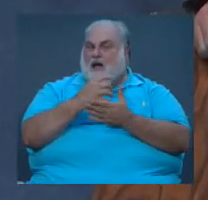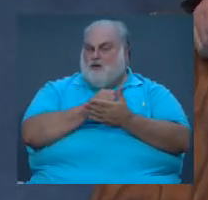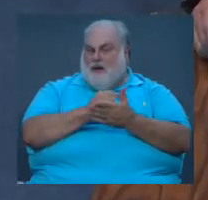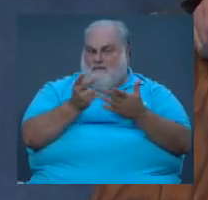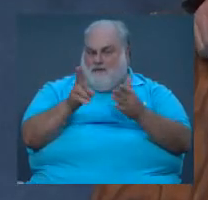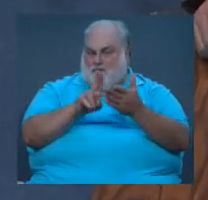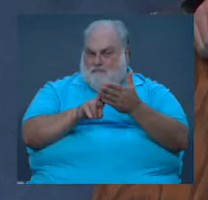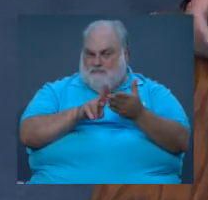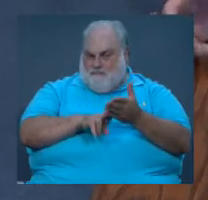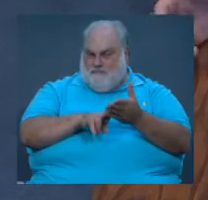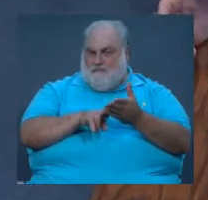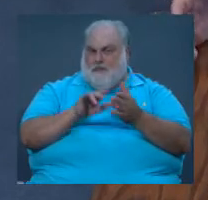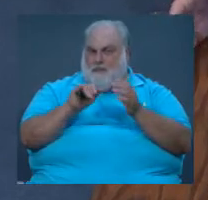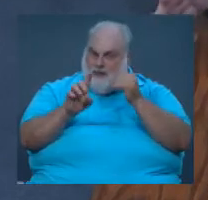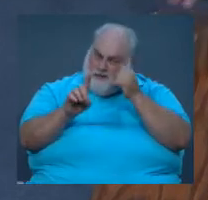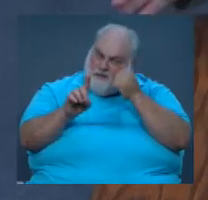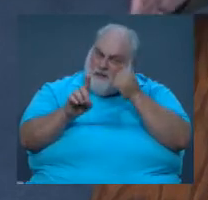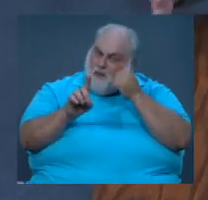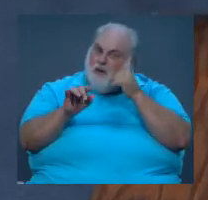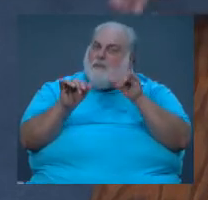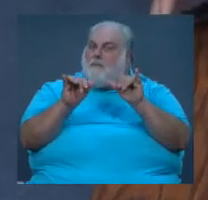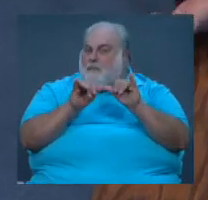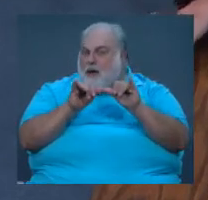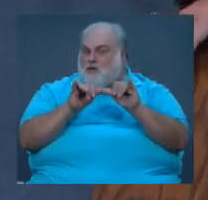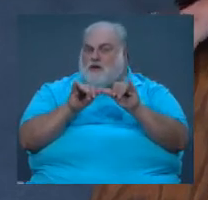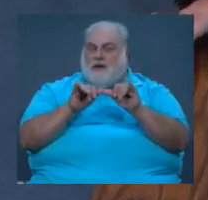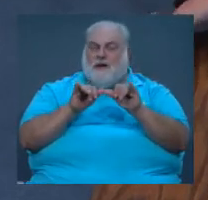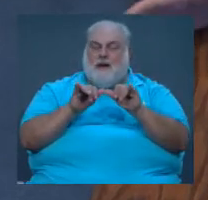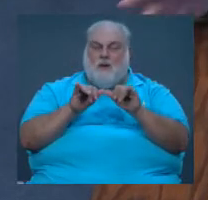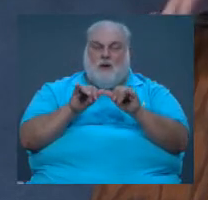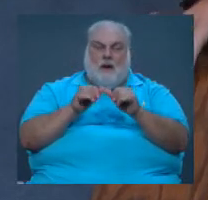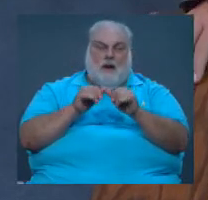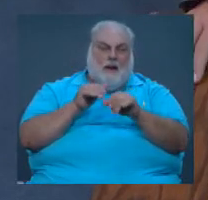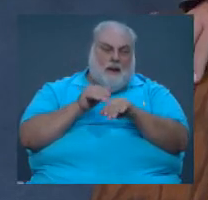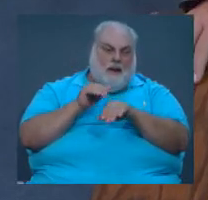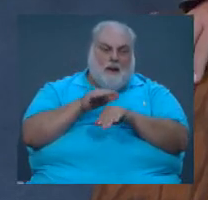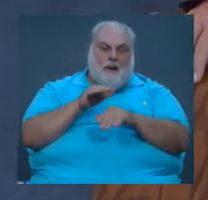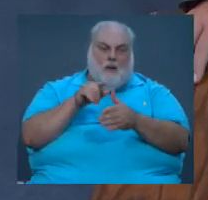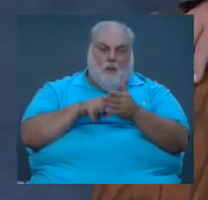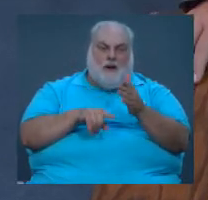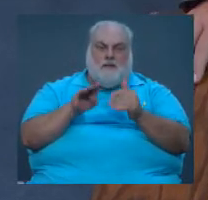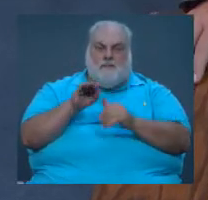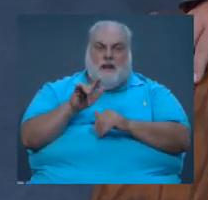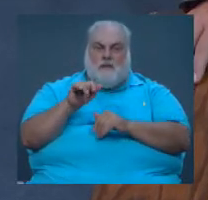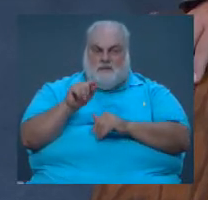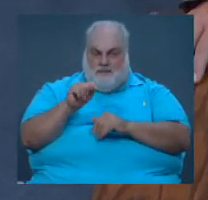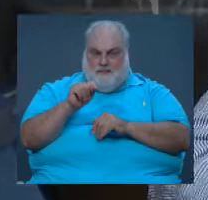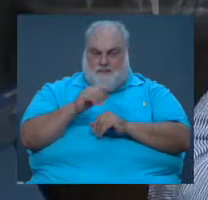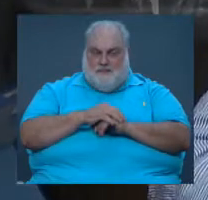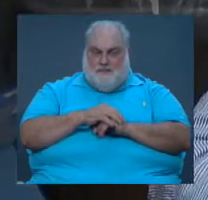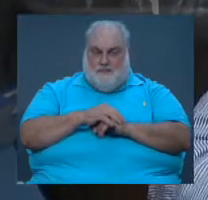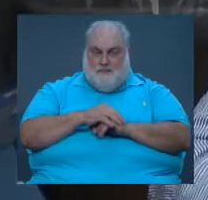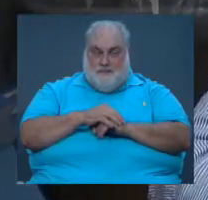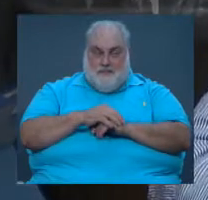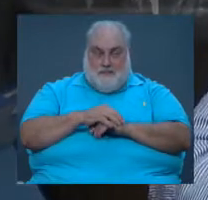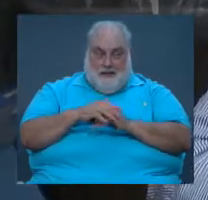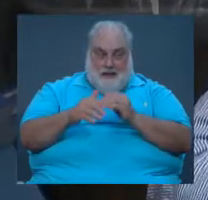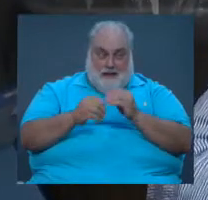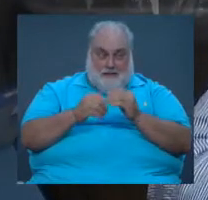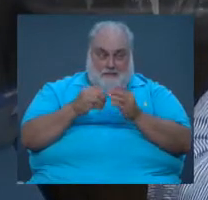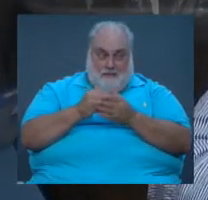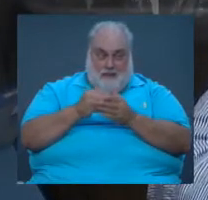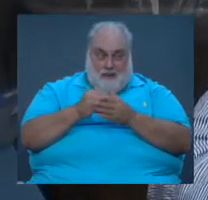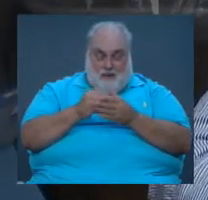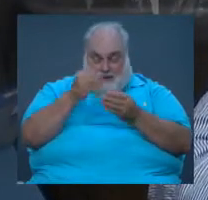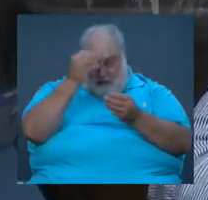contracted price for the bid items. So we'll measure in field what he's built, and we'll pay him for what is And built. if he should want additional money, I'm sure